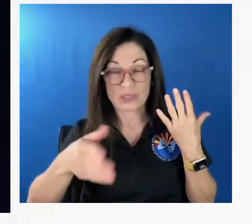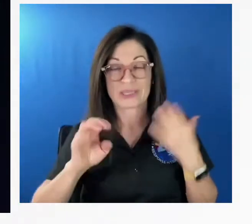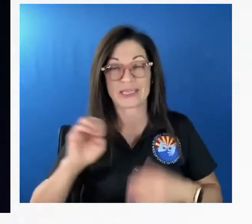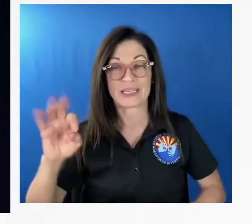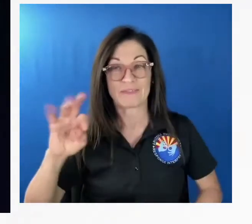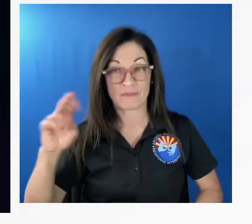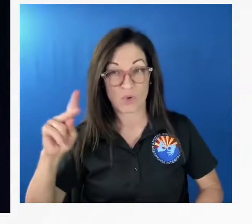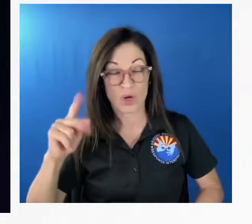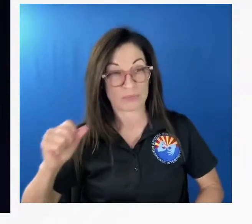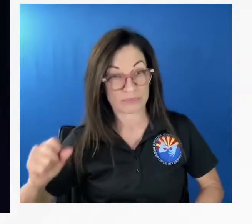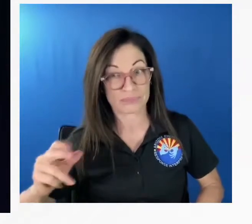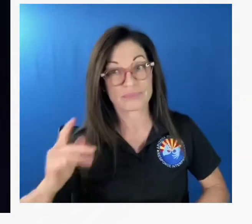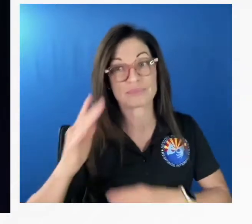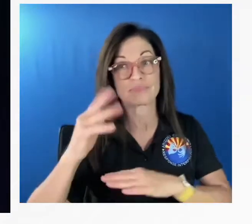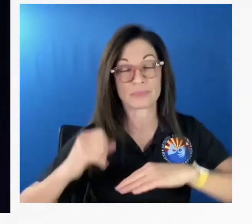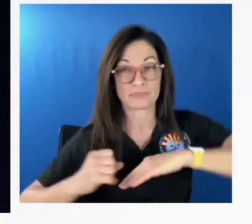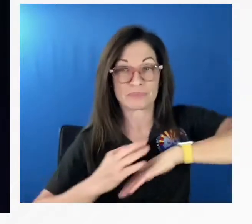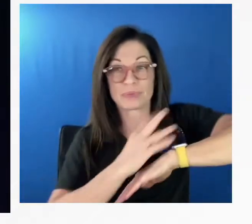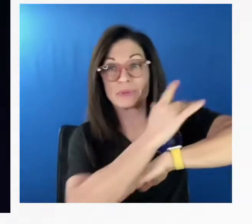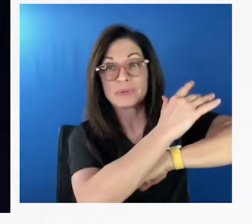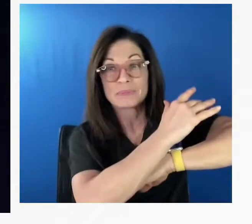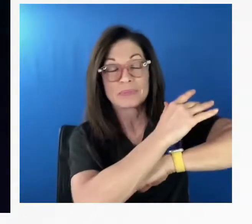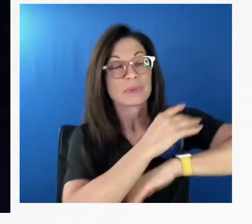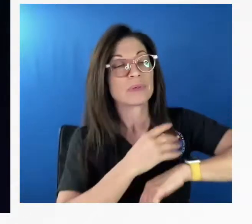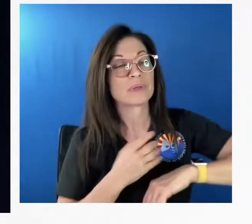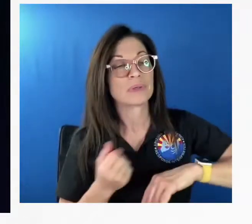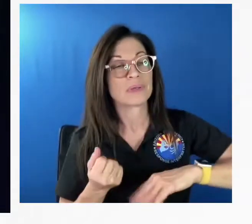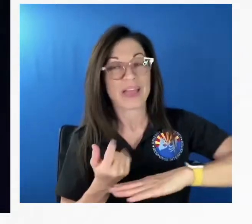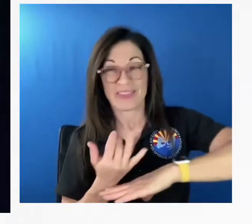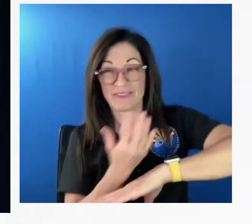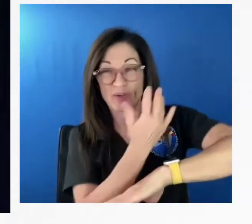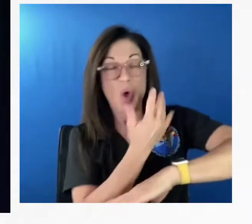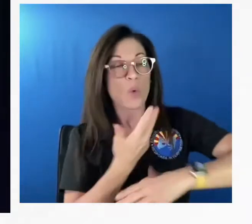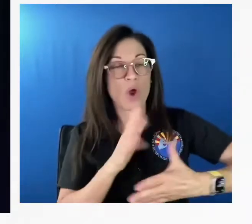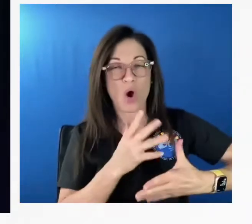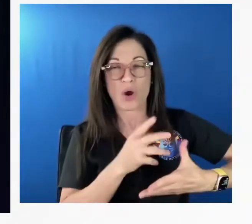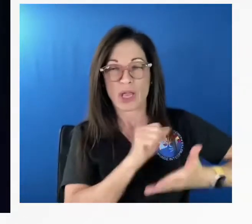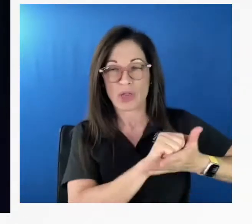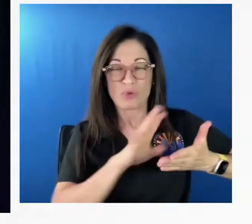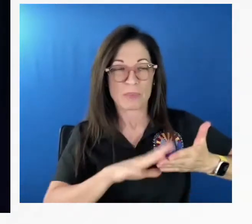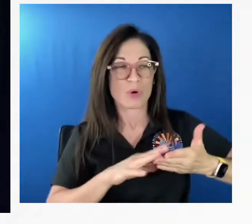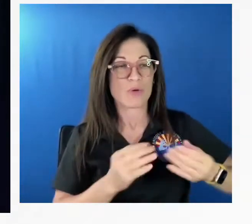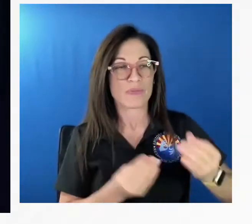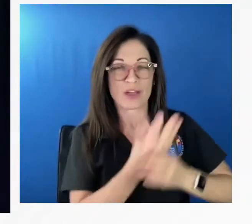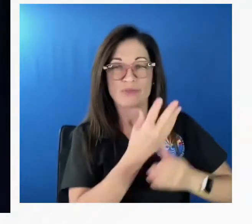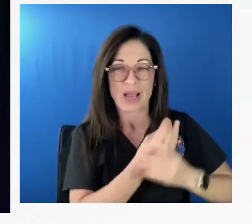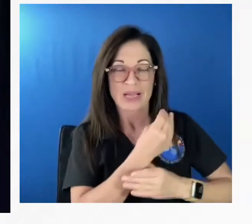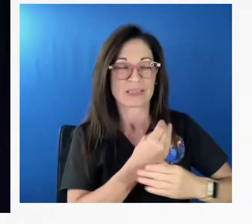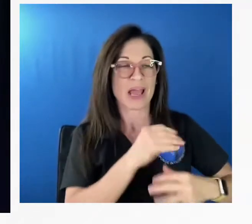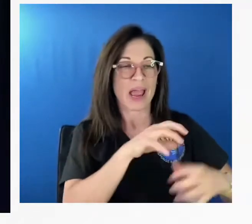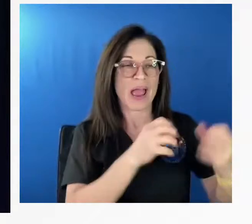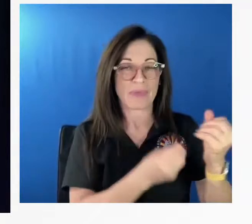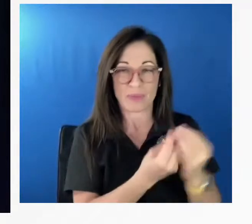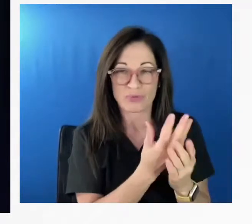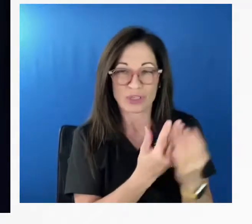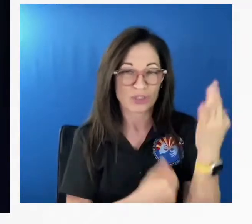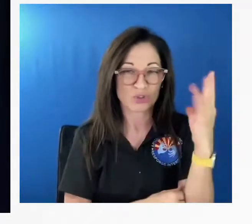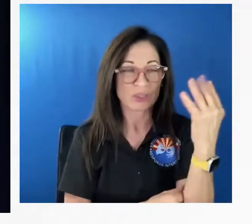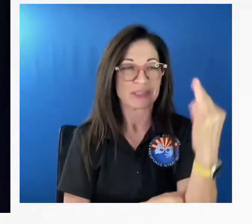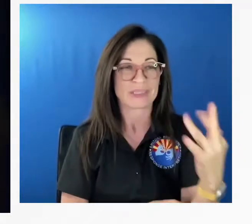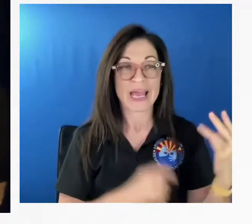up, reverses slope, is that this fuel is taken out so that firefighters have an opportunity to make a stand if it runs and comes